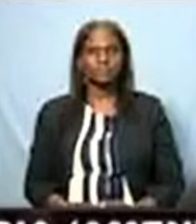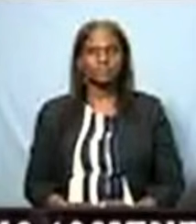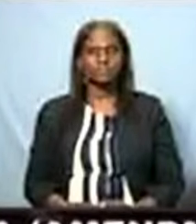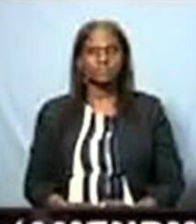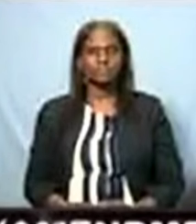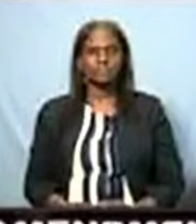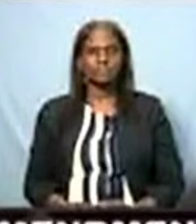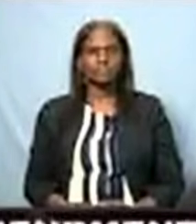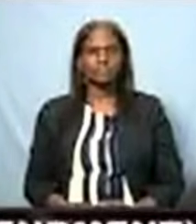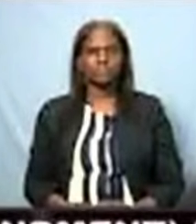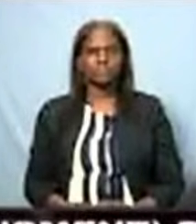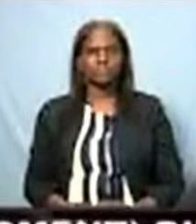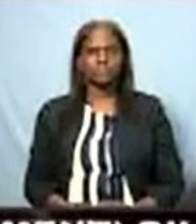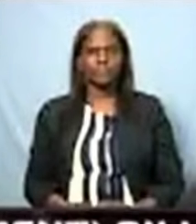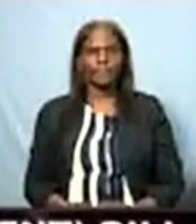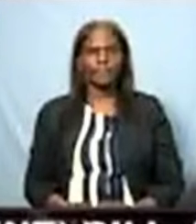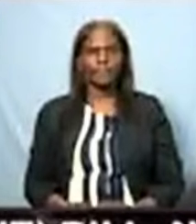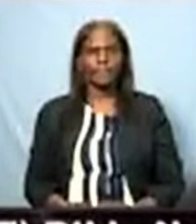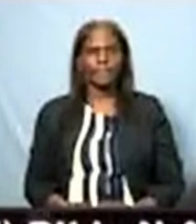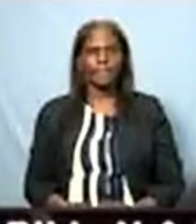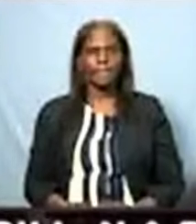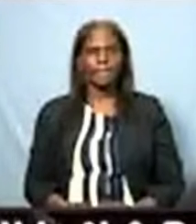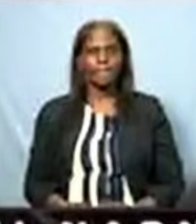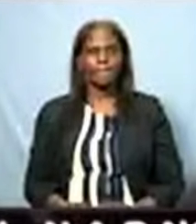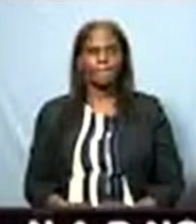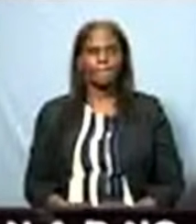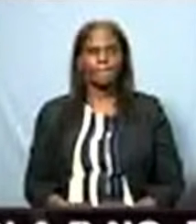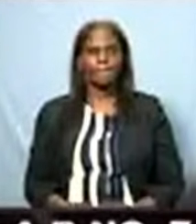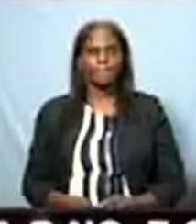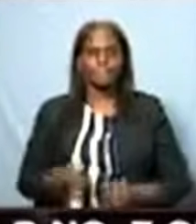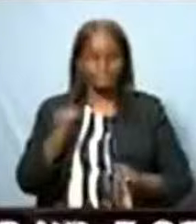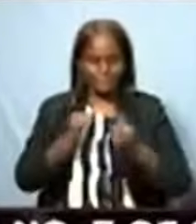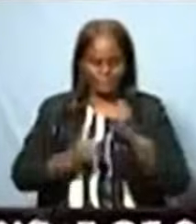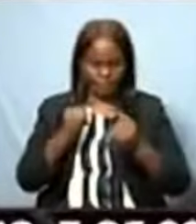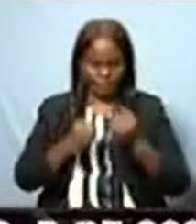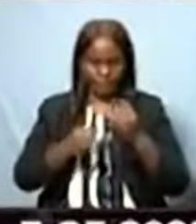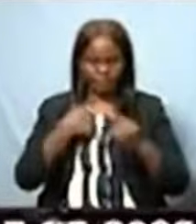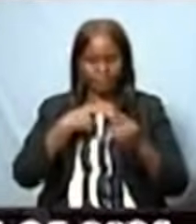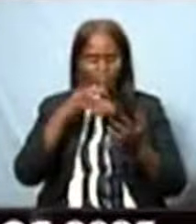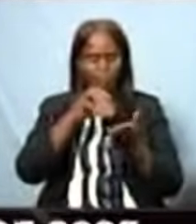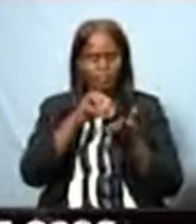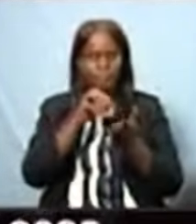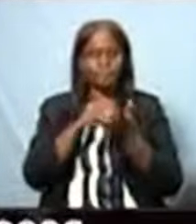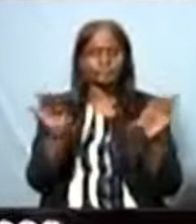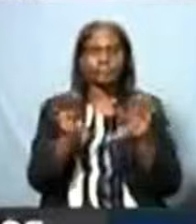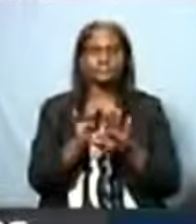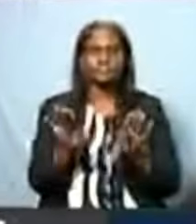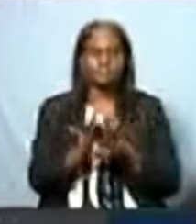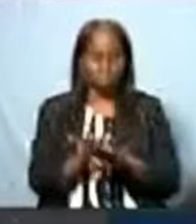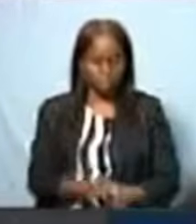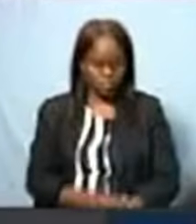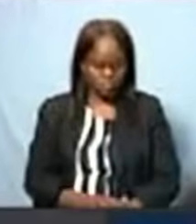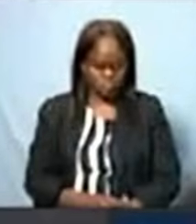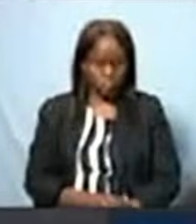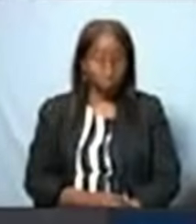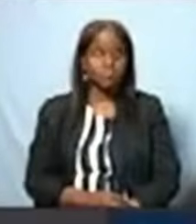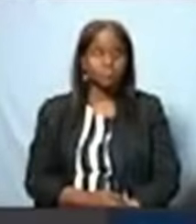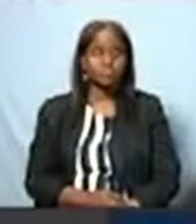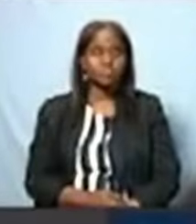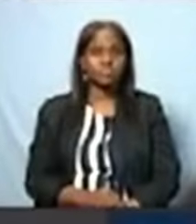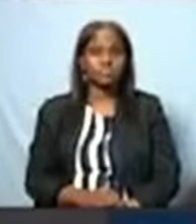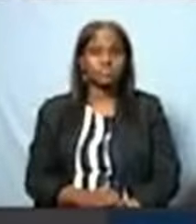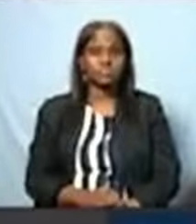as it may be. Maybe the conclusion, Mr. Chair, as a matter of wrapping up. Order witness. Honorable